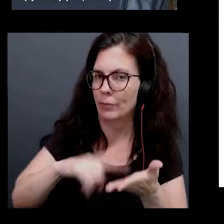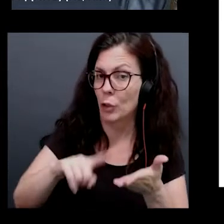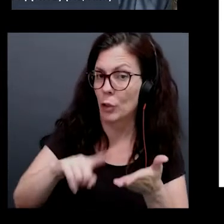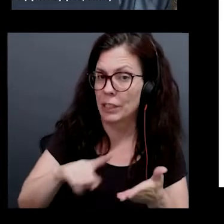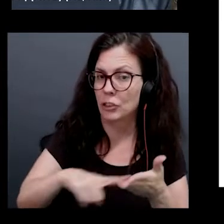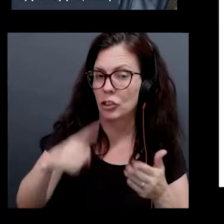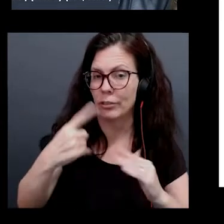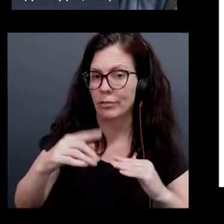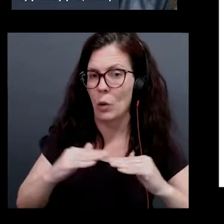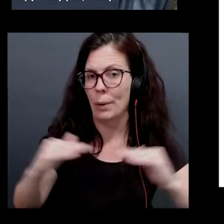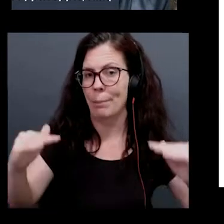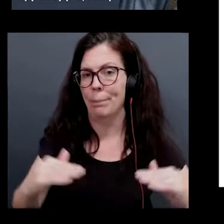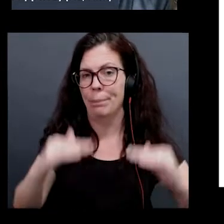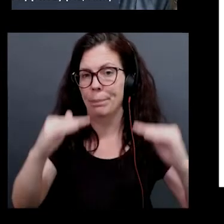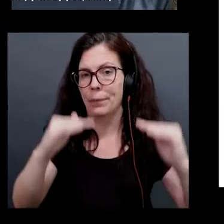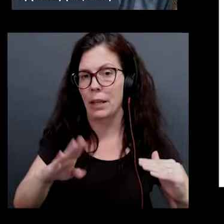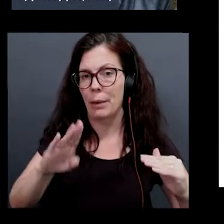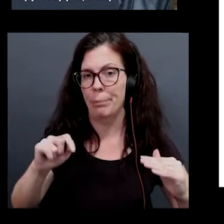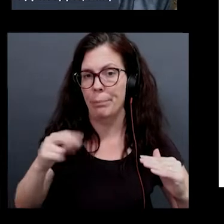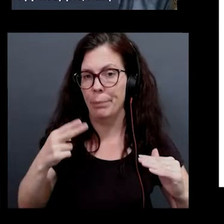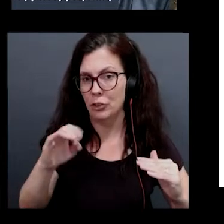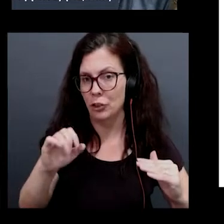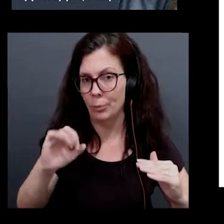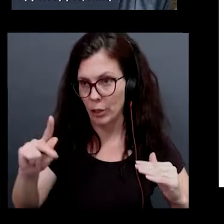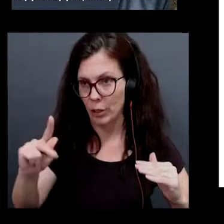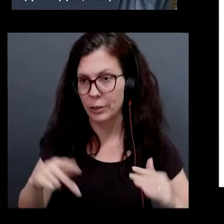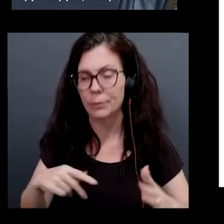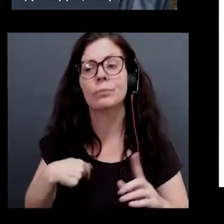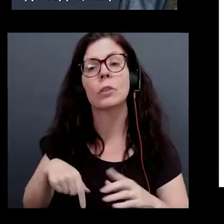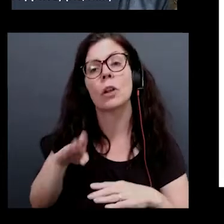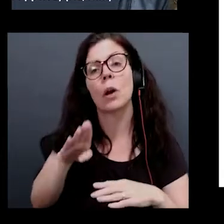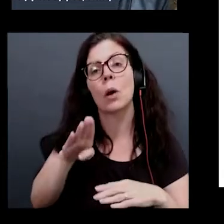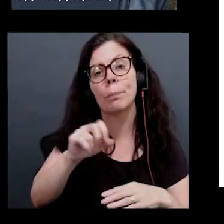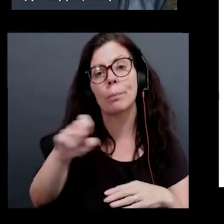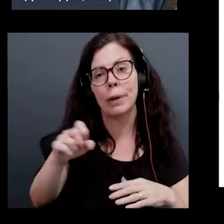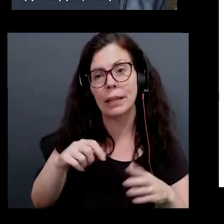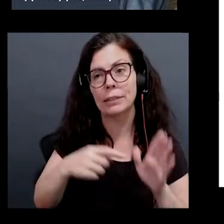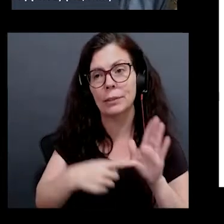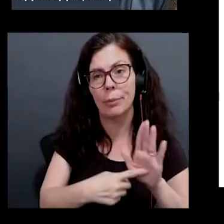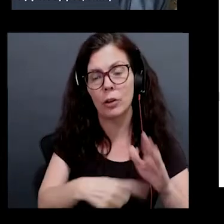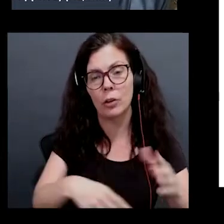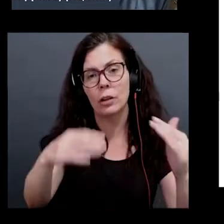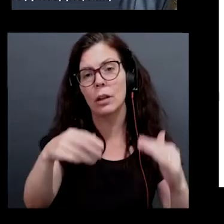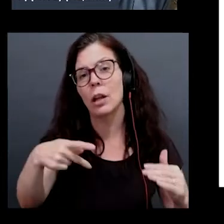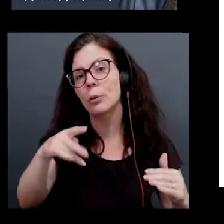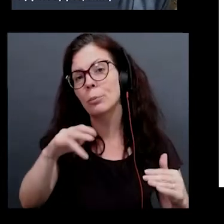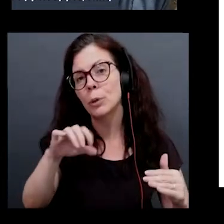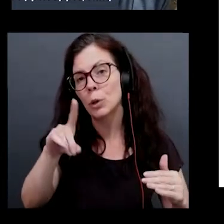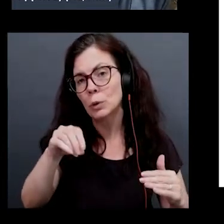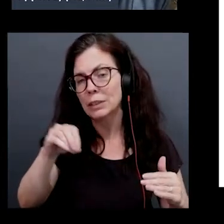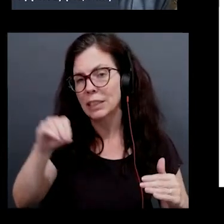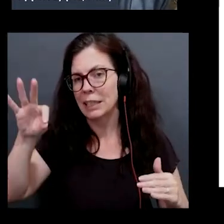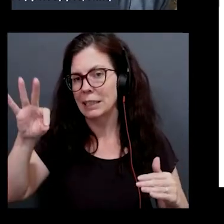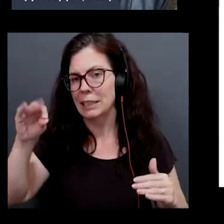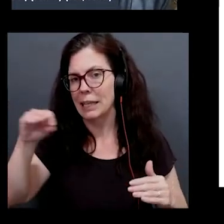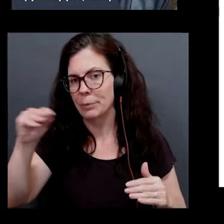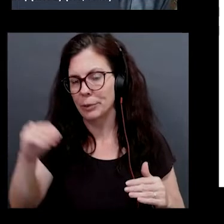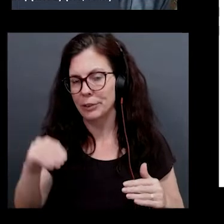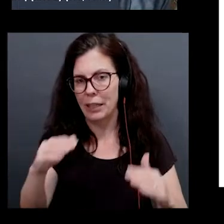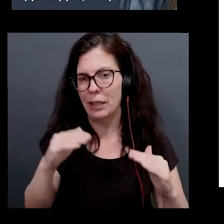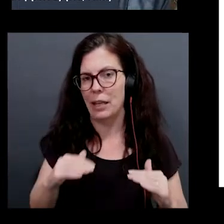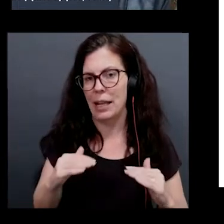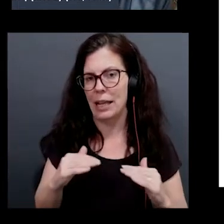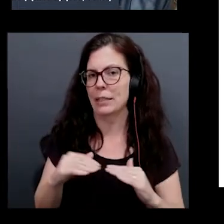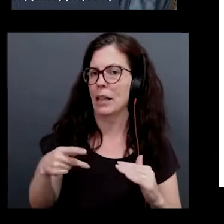have a base model, a pruned 90% model, and a pruned 80% model with quantization. And you can sort of see their